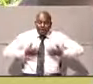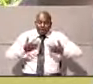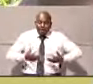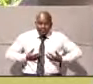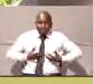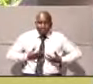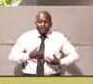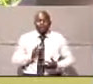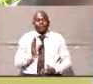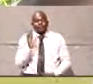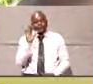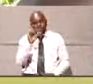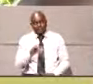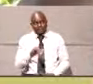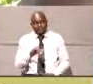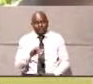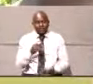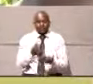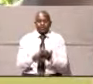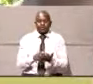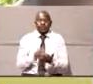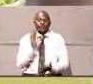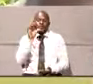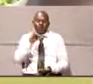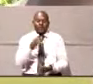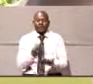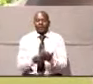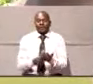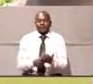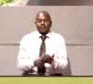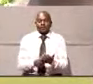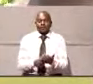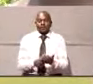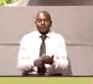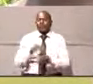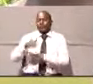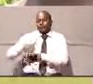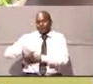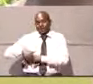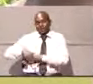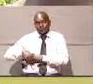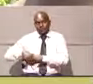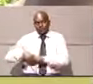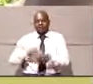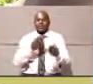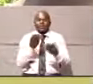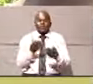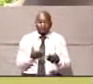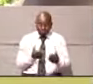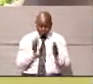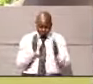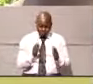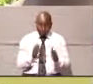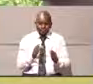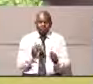for the resumption of Air Uganda to South Sudan. We have been longing for